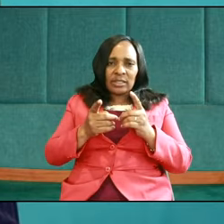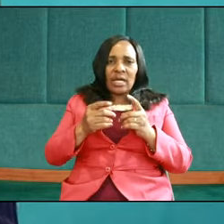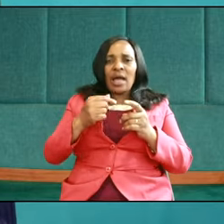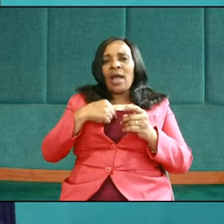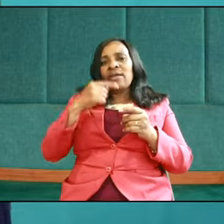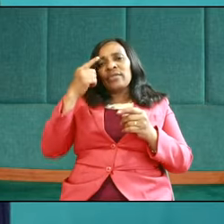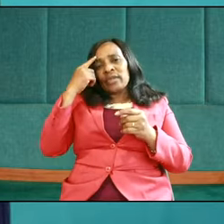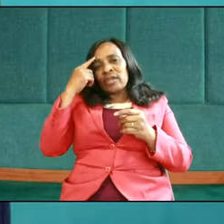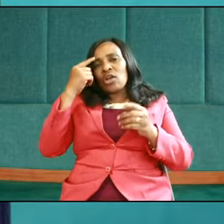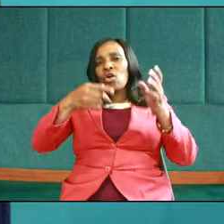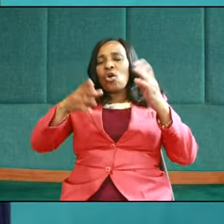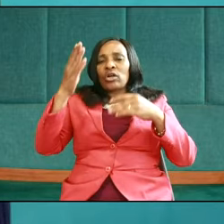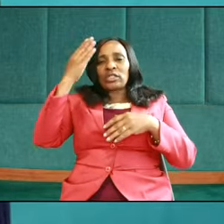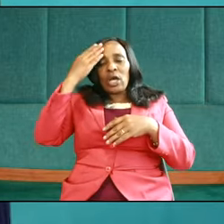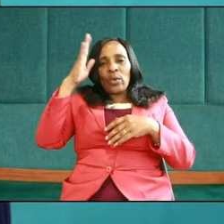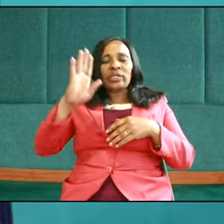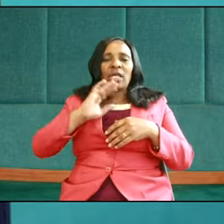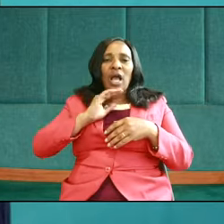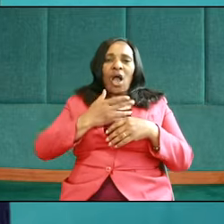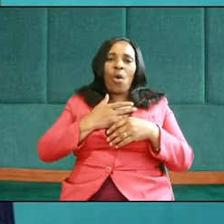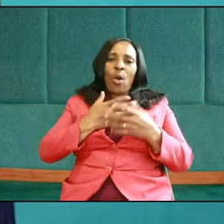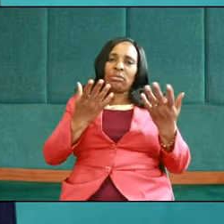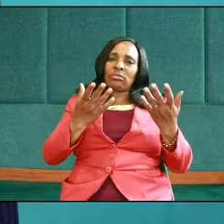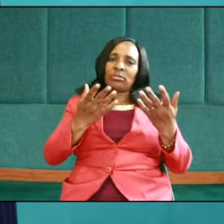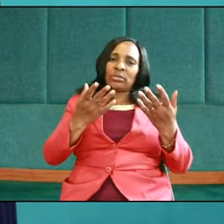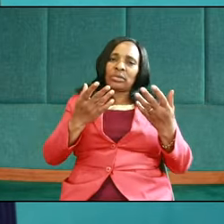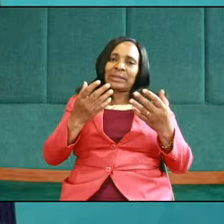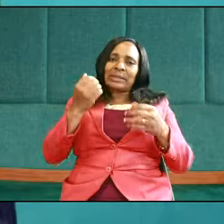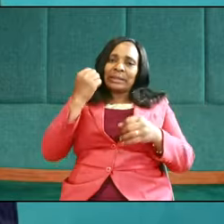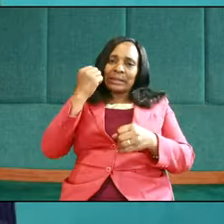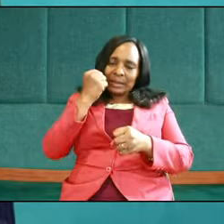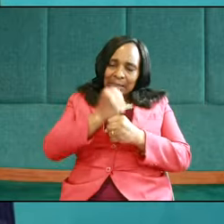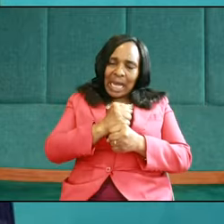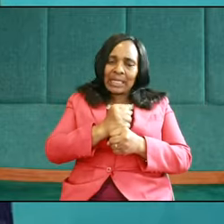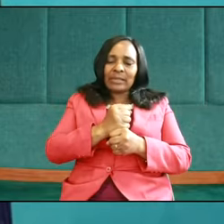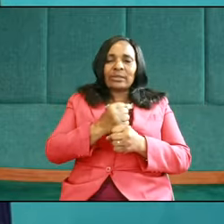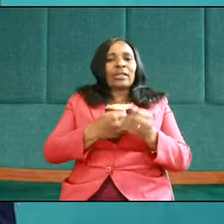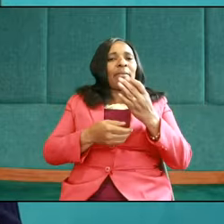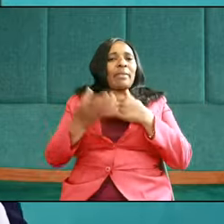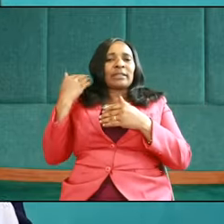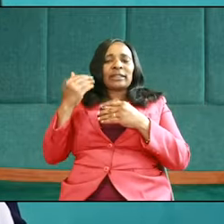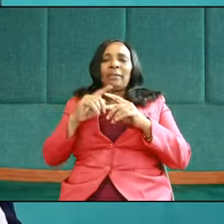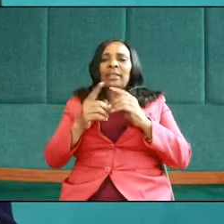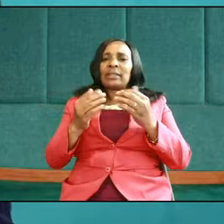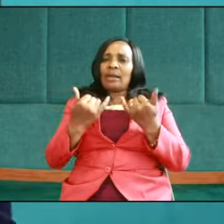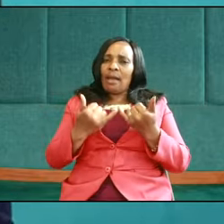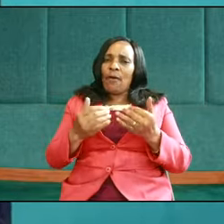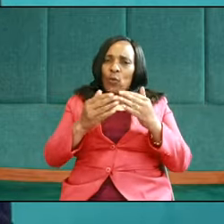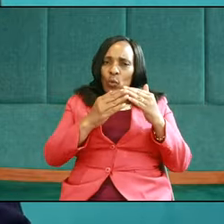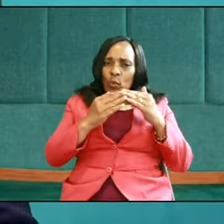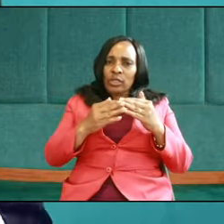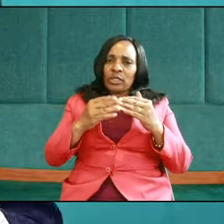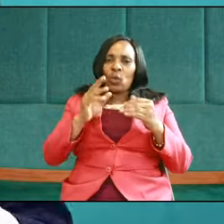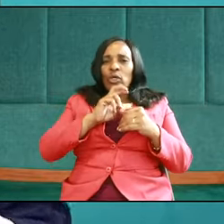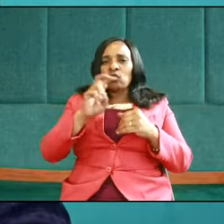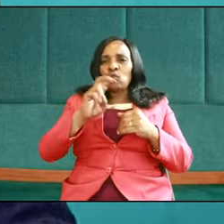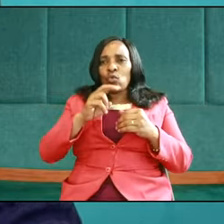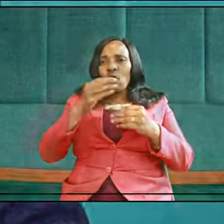he's still aware of our tendencies and what we have done in the past, but he's equally willing to move forward.